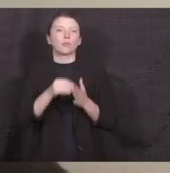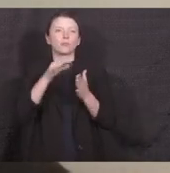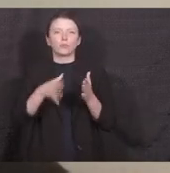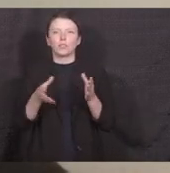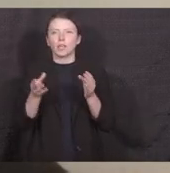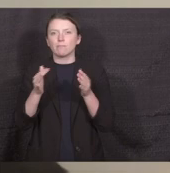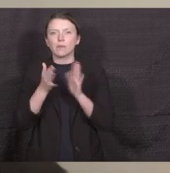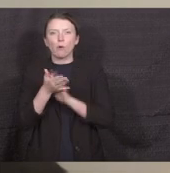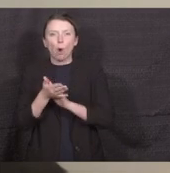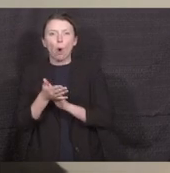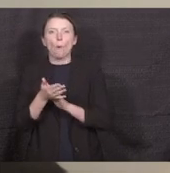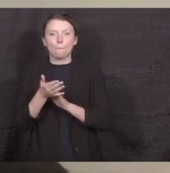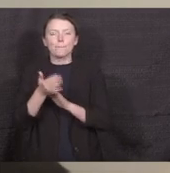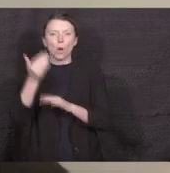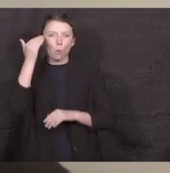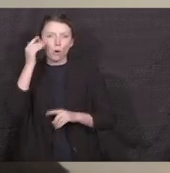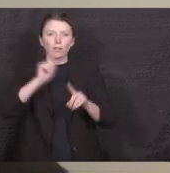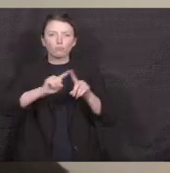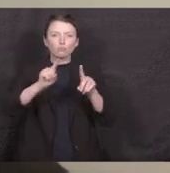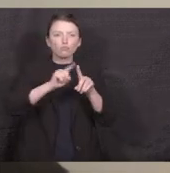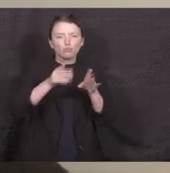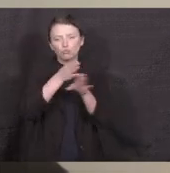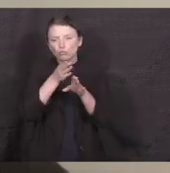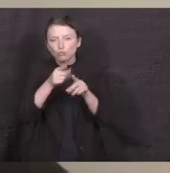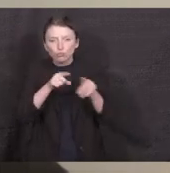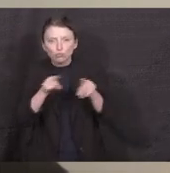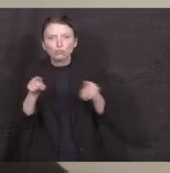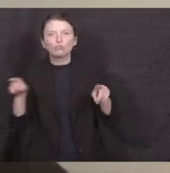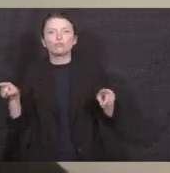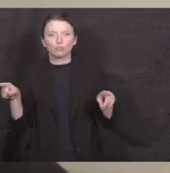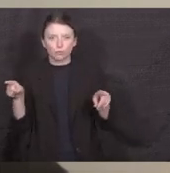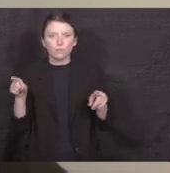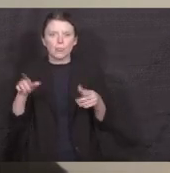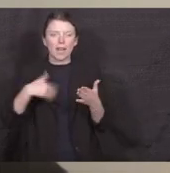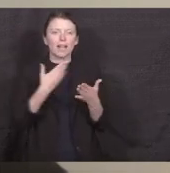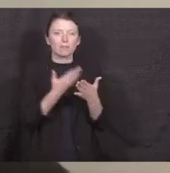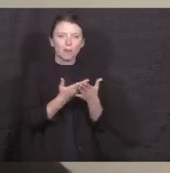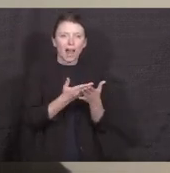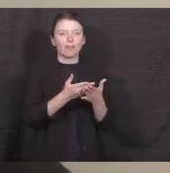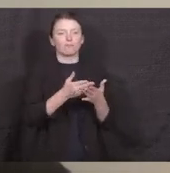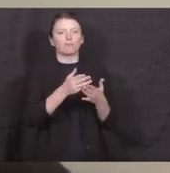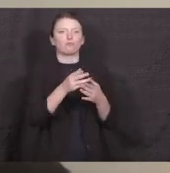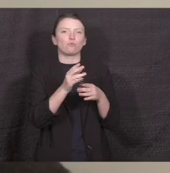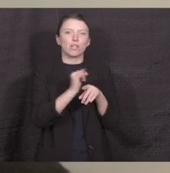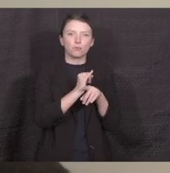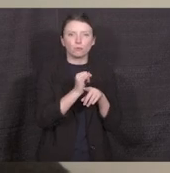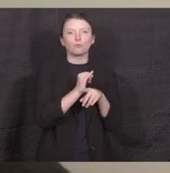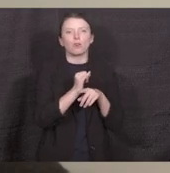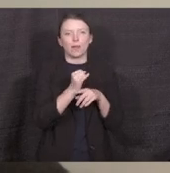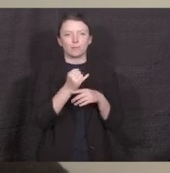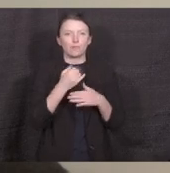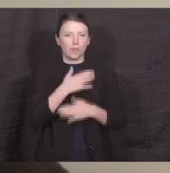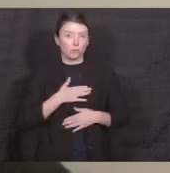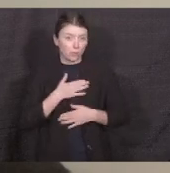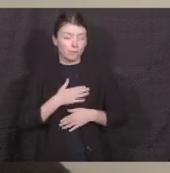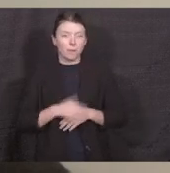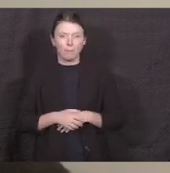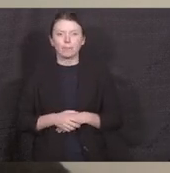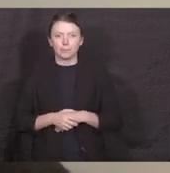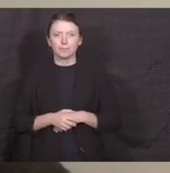the different career paths that lead into jobs into entertainment. Some of the other things